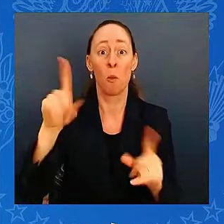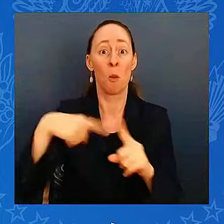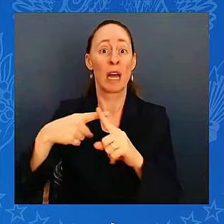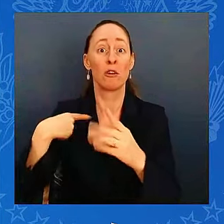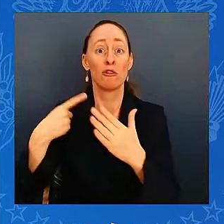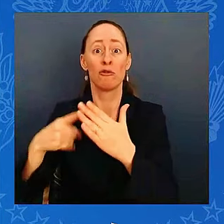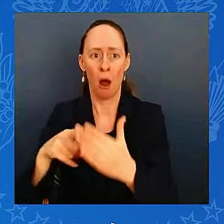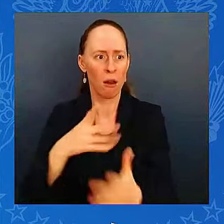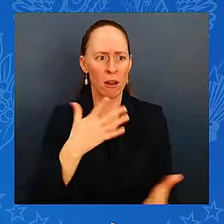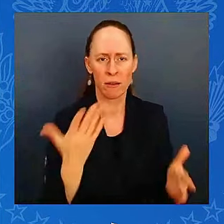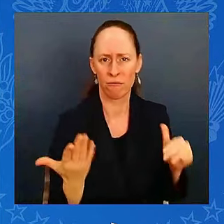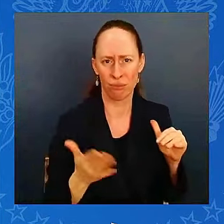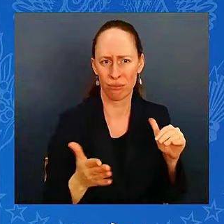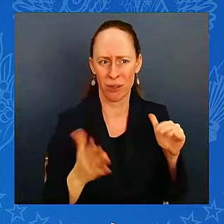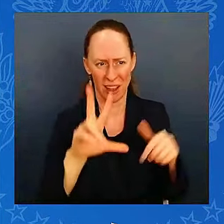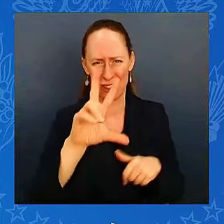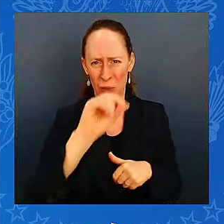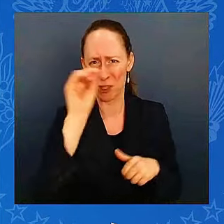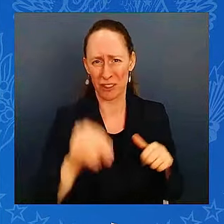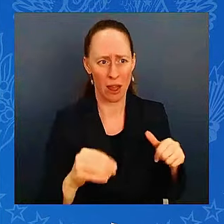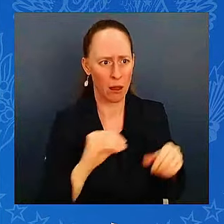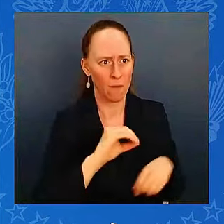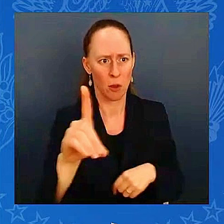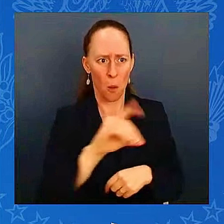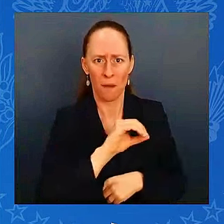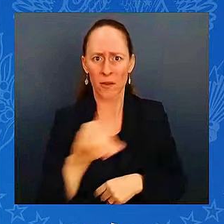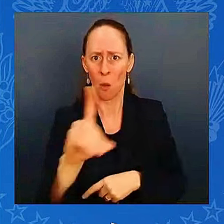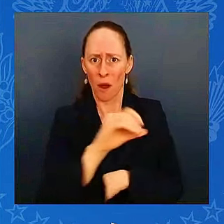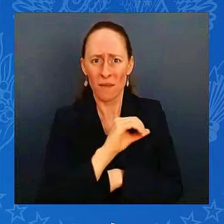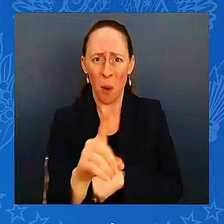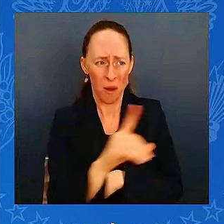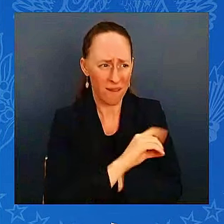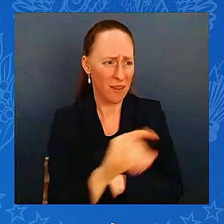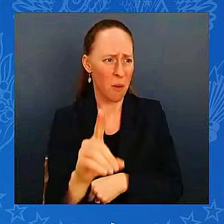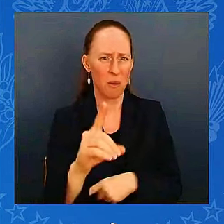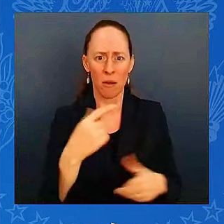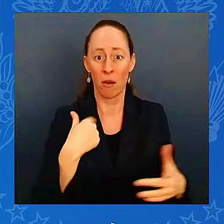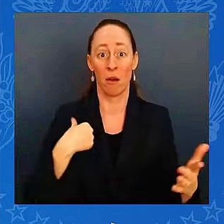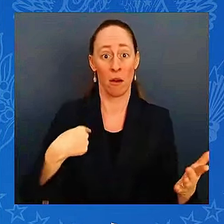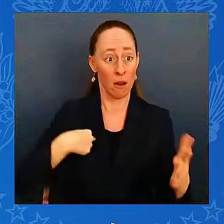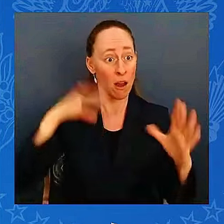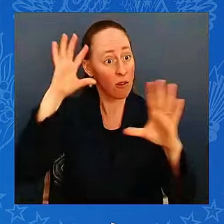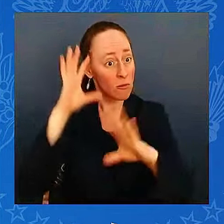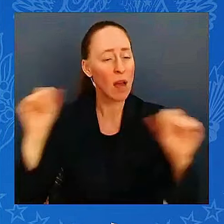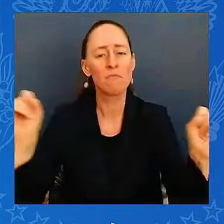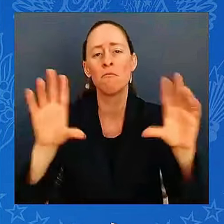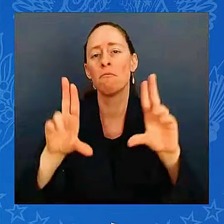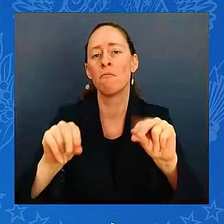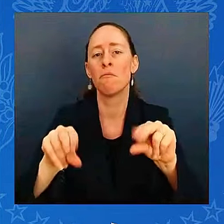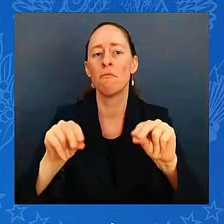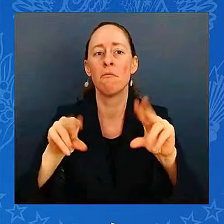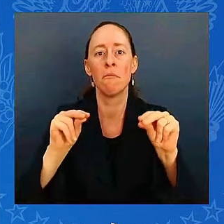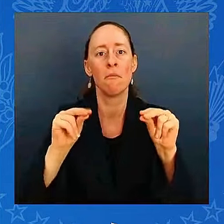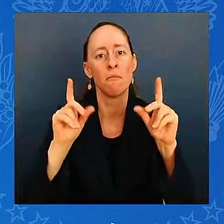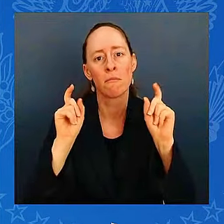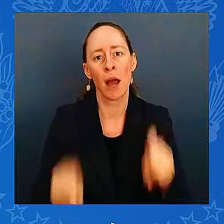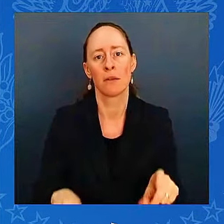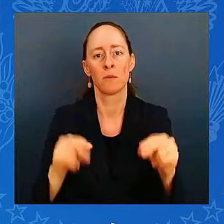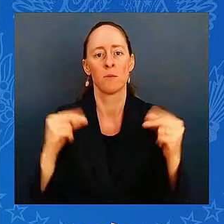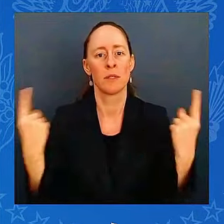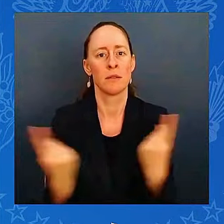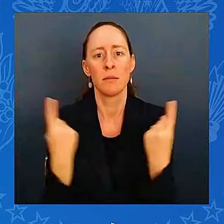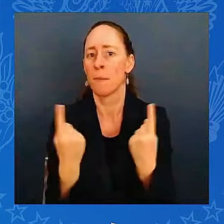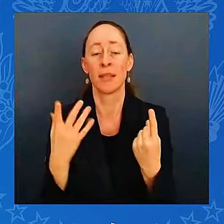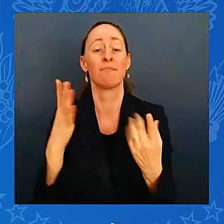president, I made beating opioid epidemic a central part of the unity agenda, something that our entire nation could rally around and